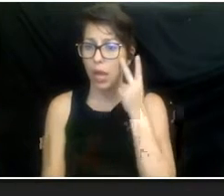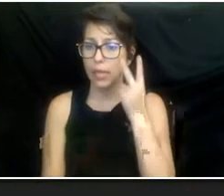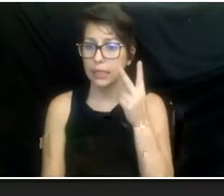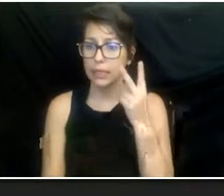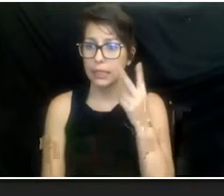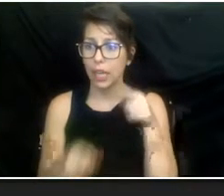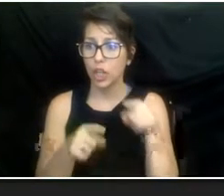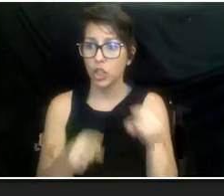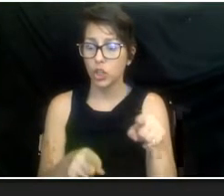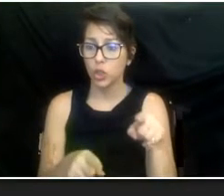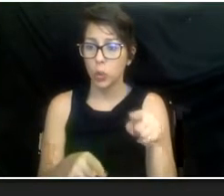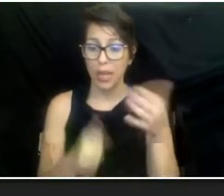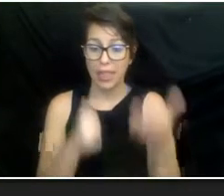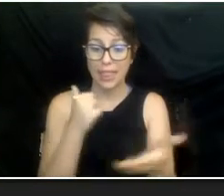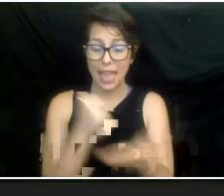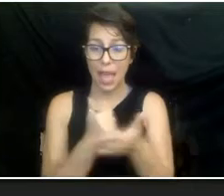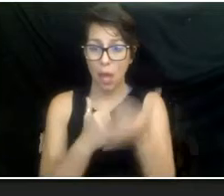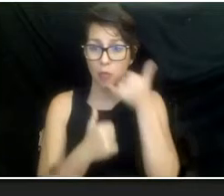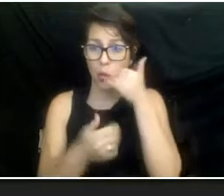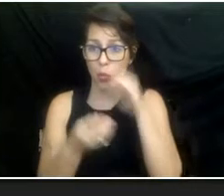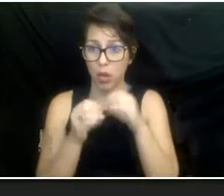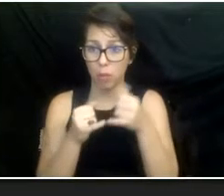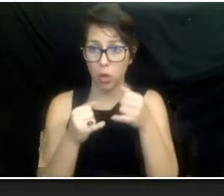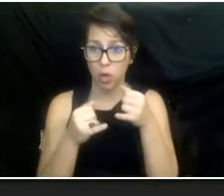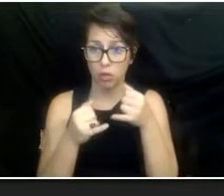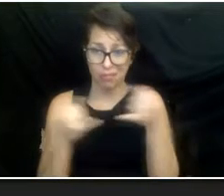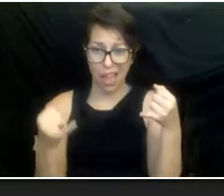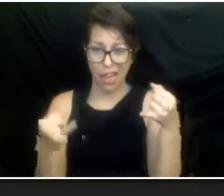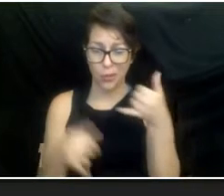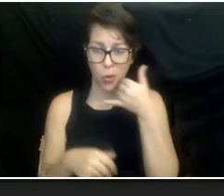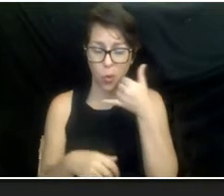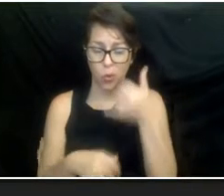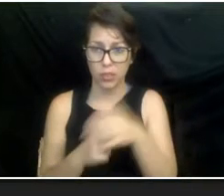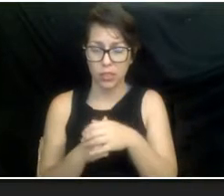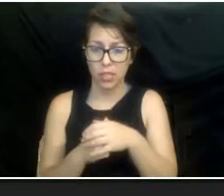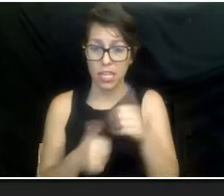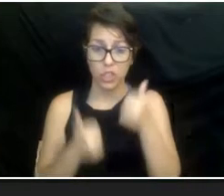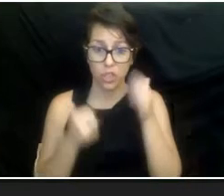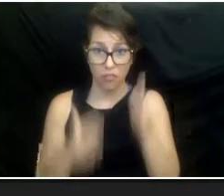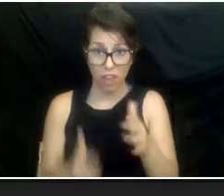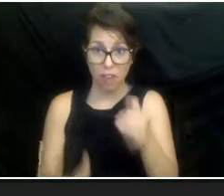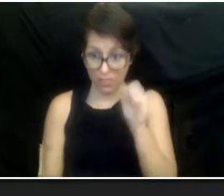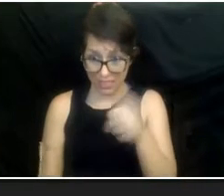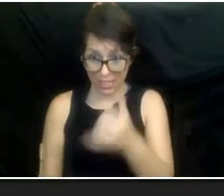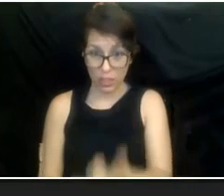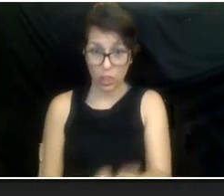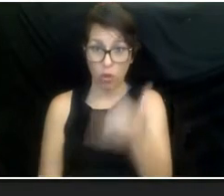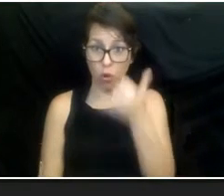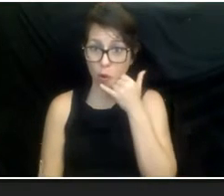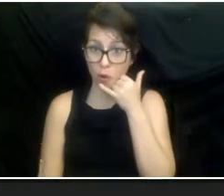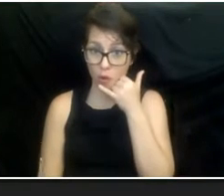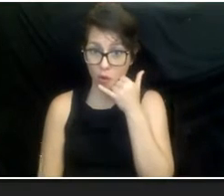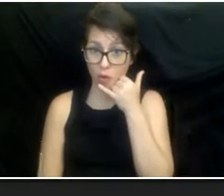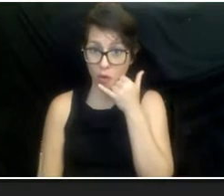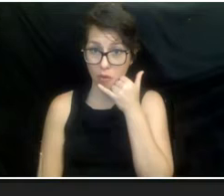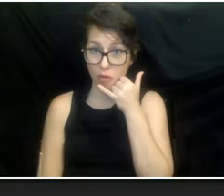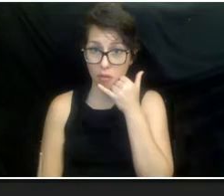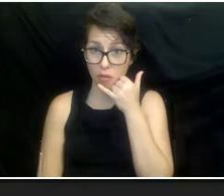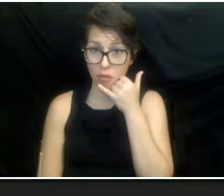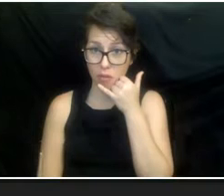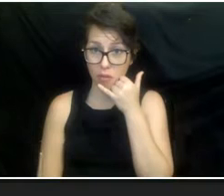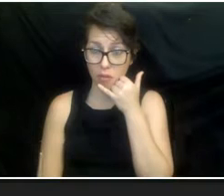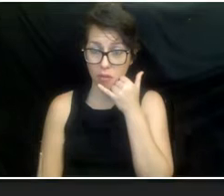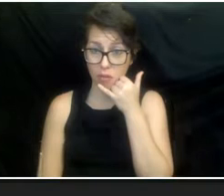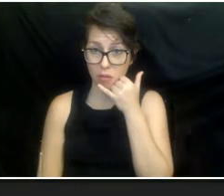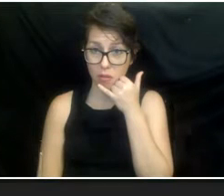experienced um similar situation while I was on the phone with one of our survivor she called multiple times to when vipd